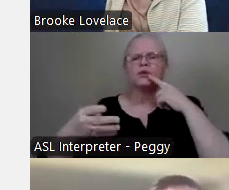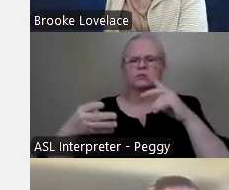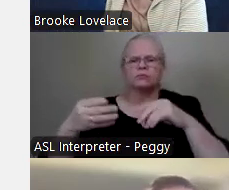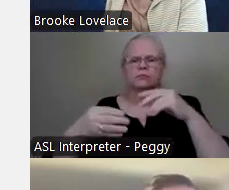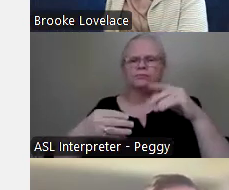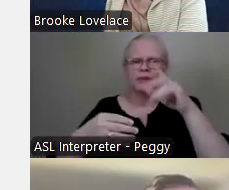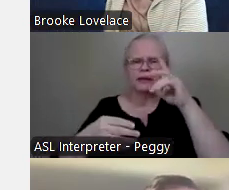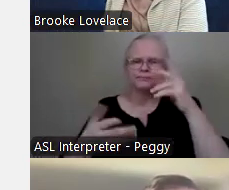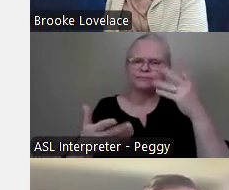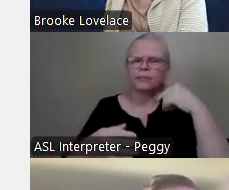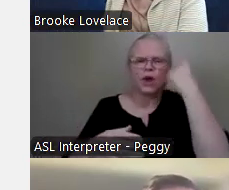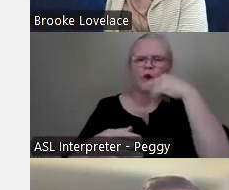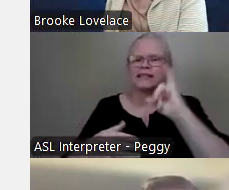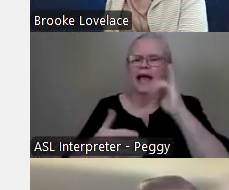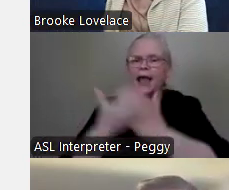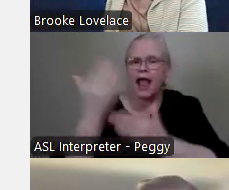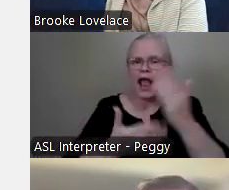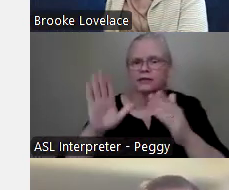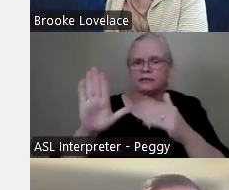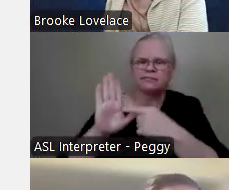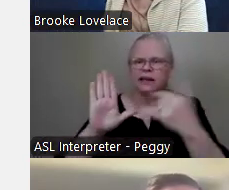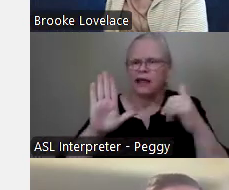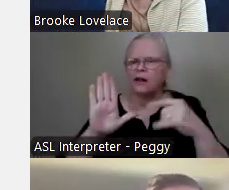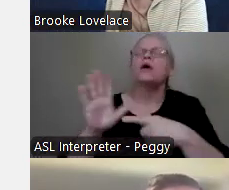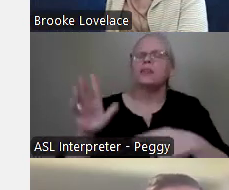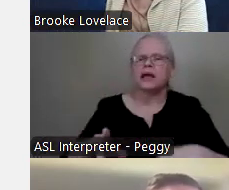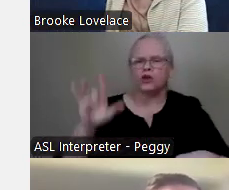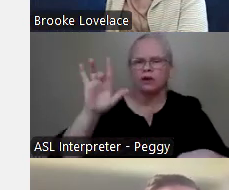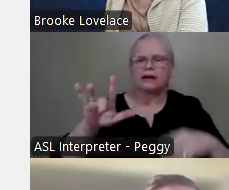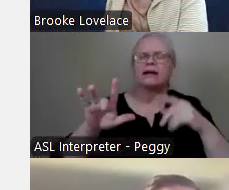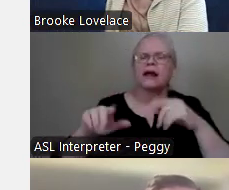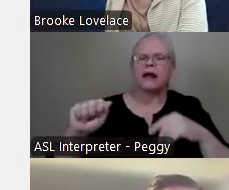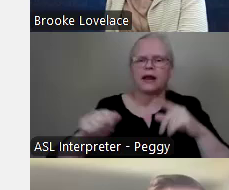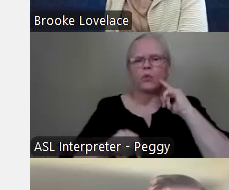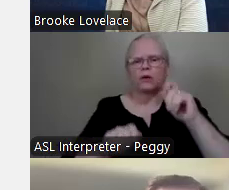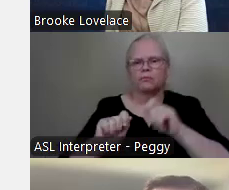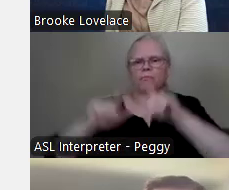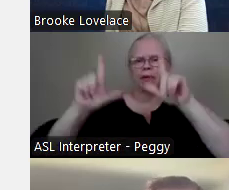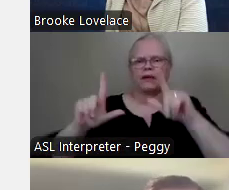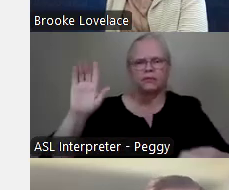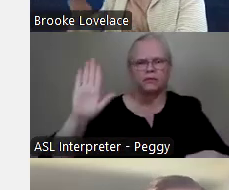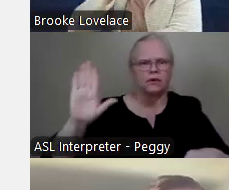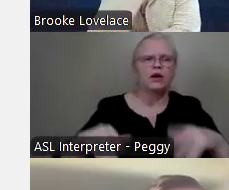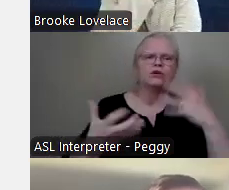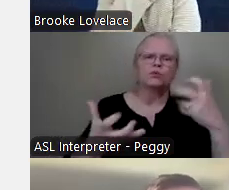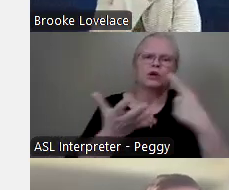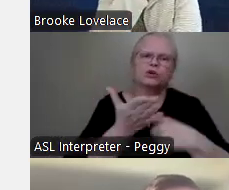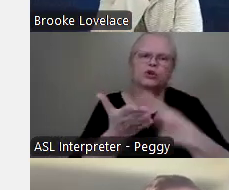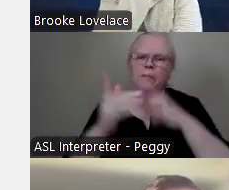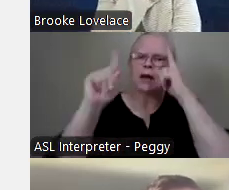hear any questions or comments that people have for goal 1, which was the leadership and